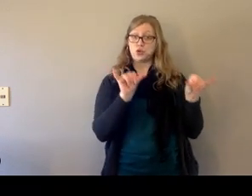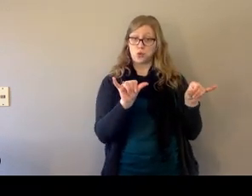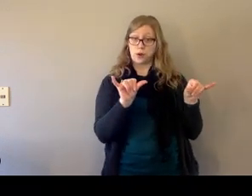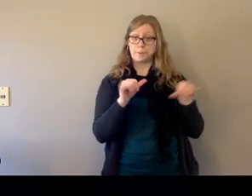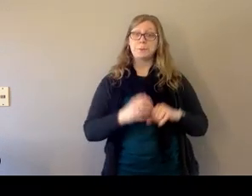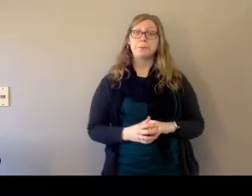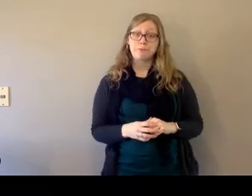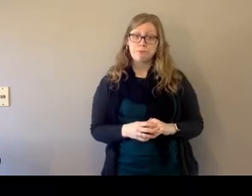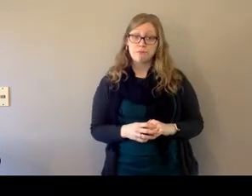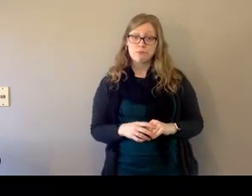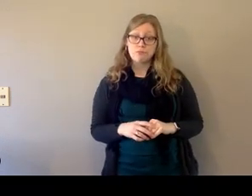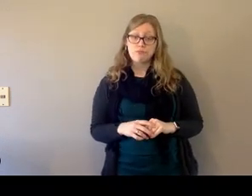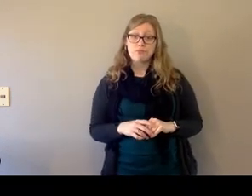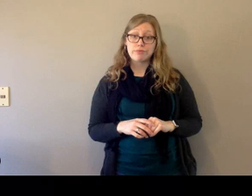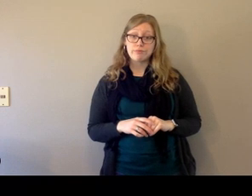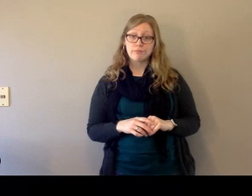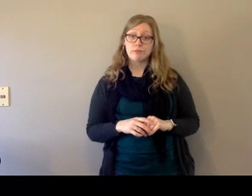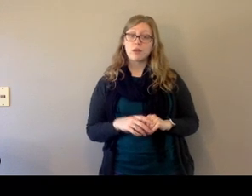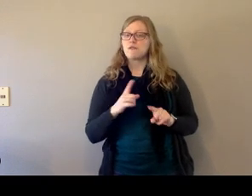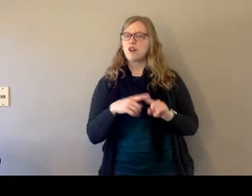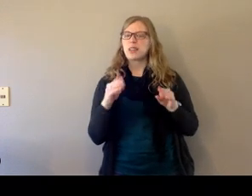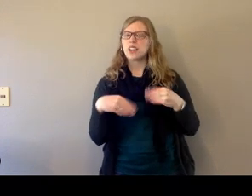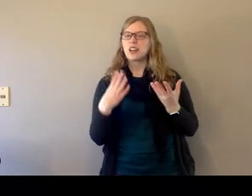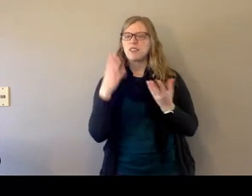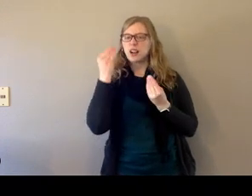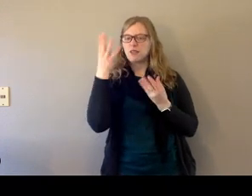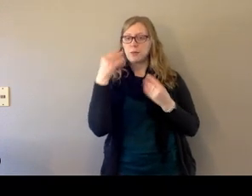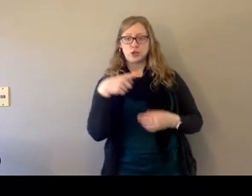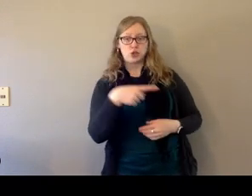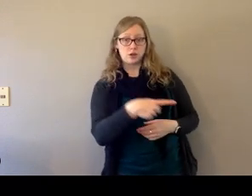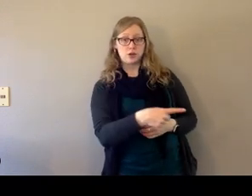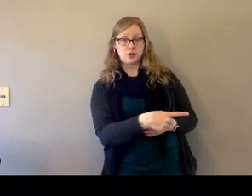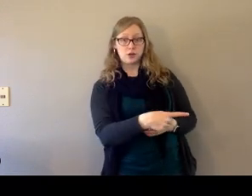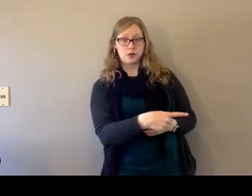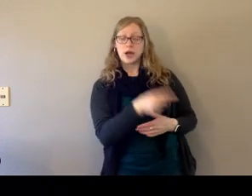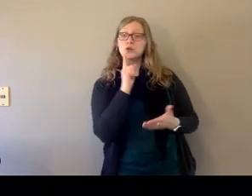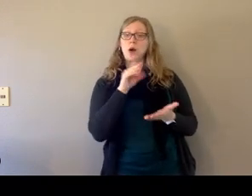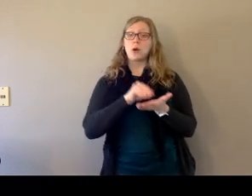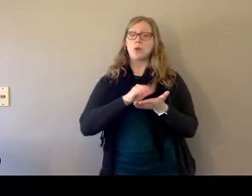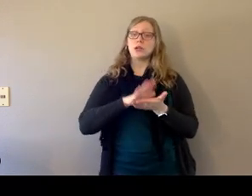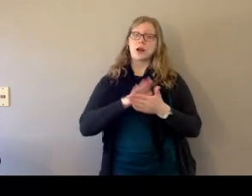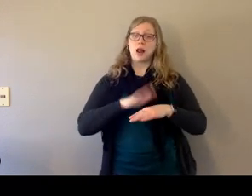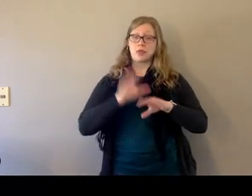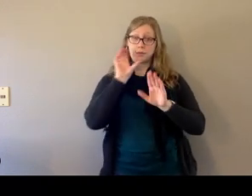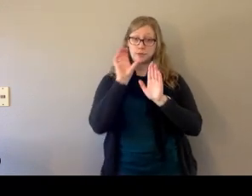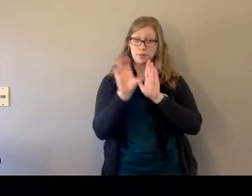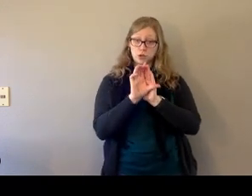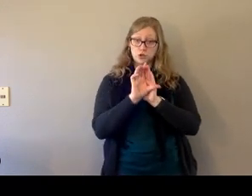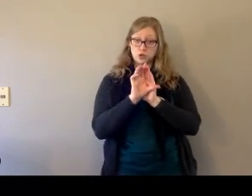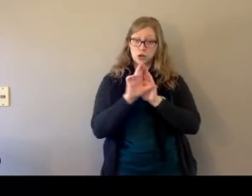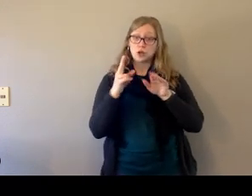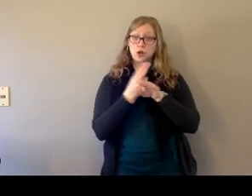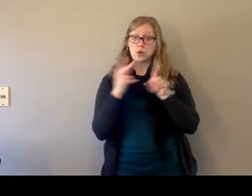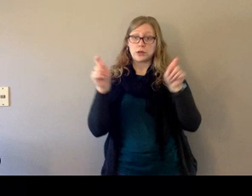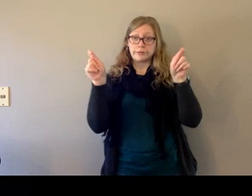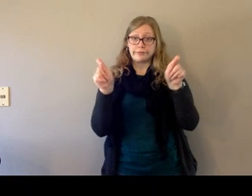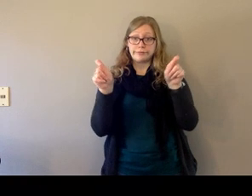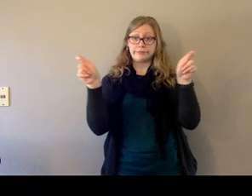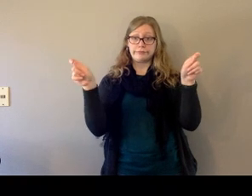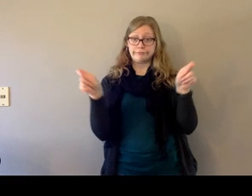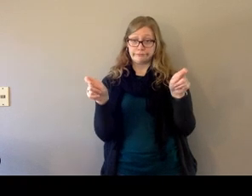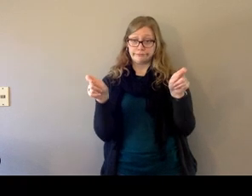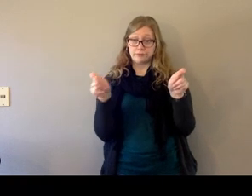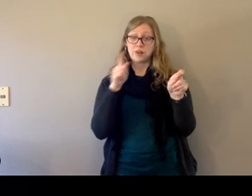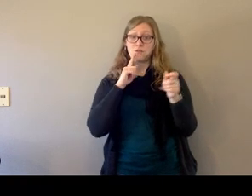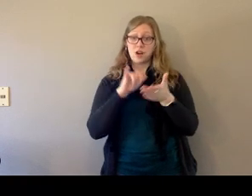YZ. So I'm going to mark that on our picture. So we use 2 tick marks for that